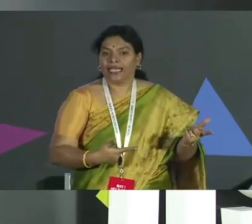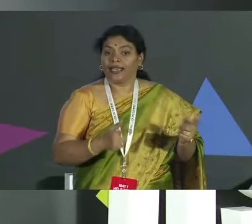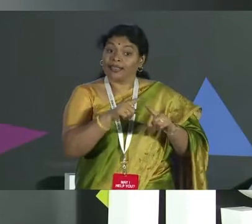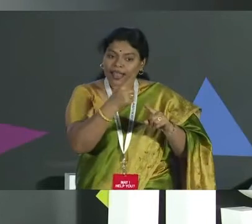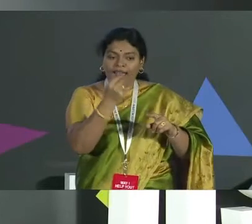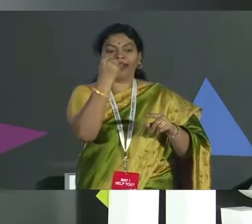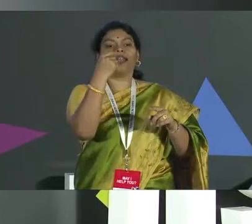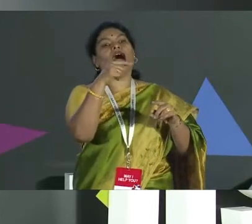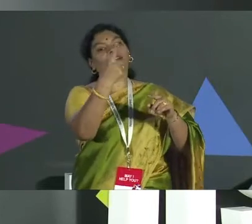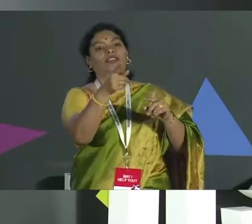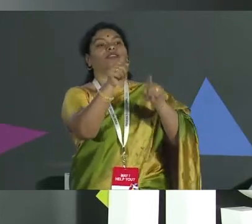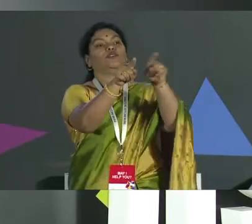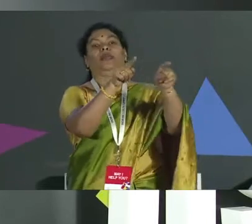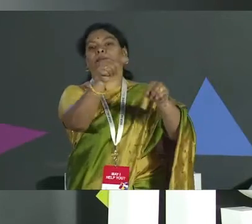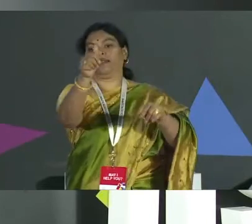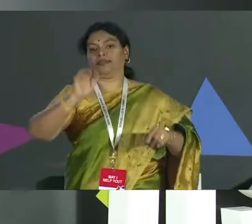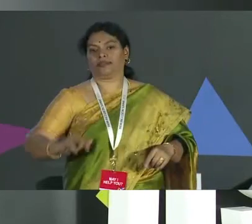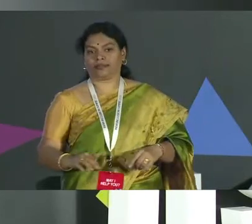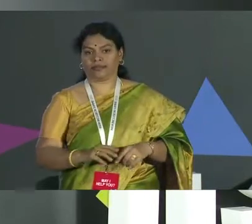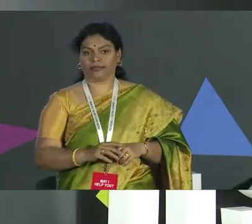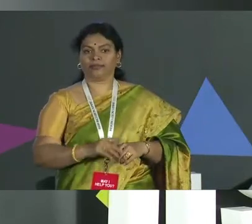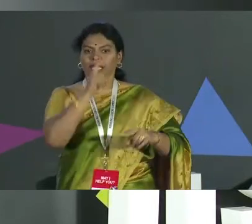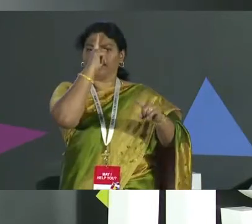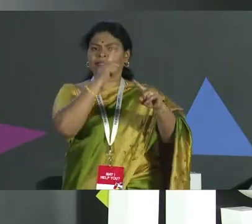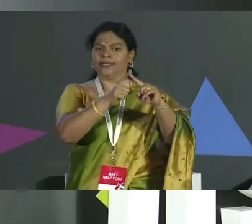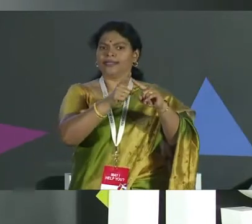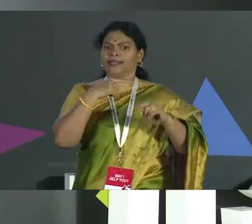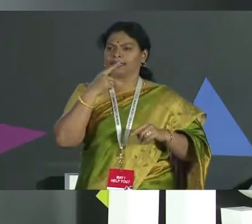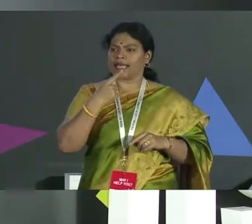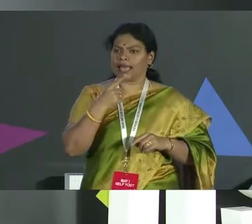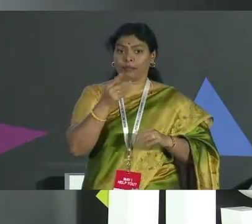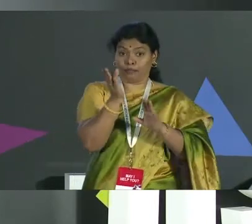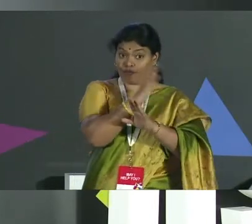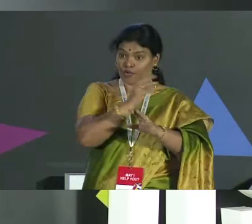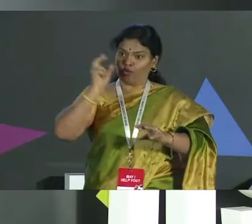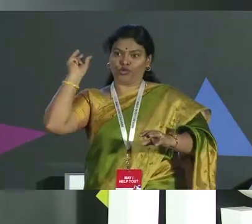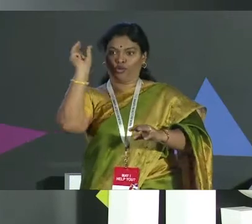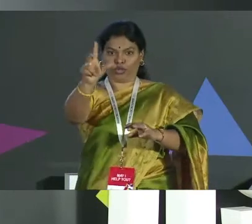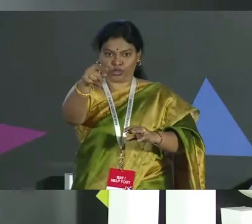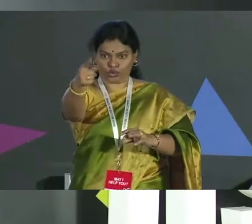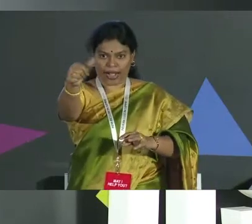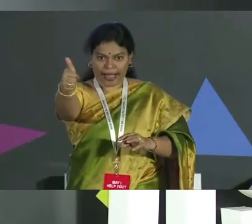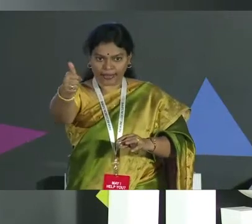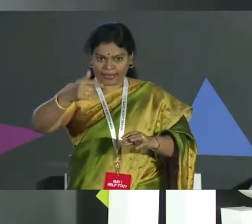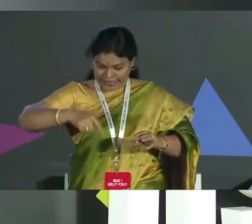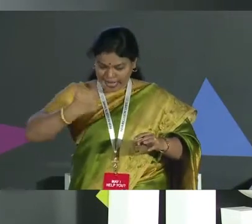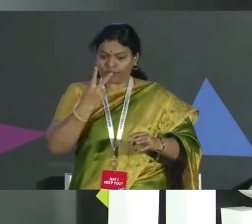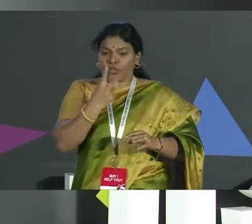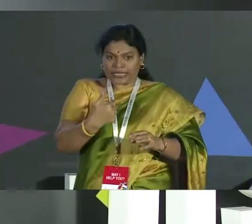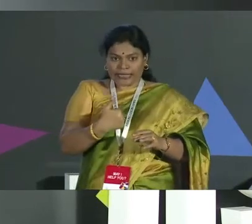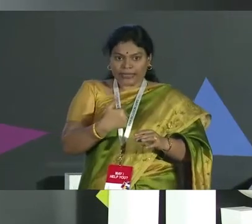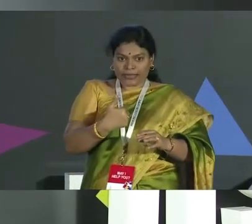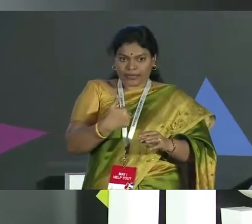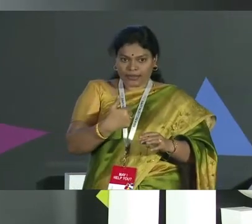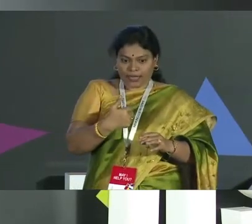certainly point fingers at others. But even Jesus Christ said this, right? Before you throw stones at others, look at ourselves first. Are